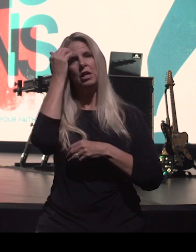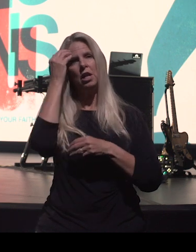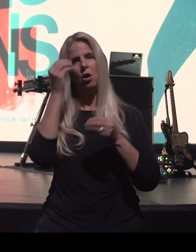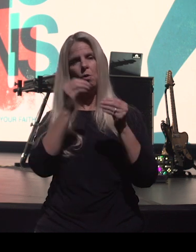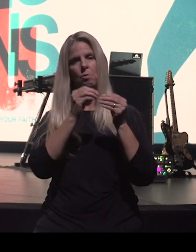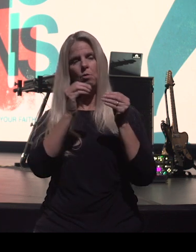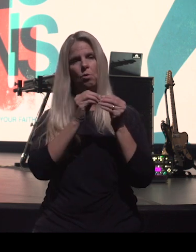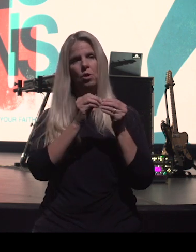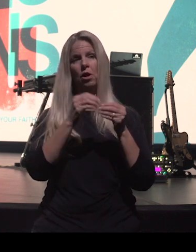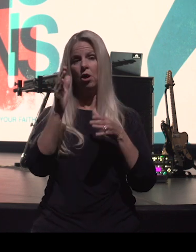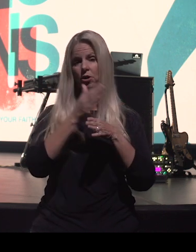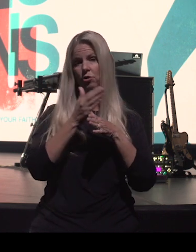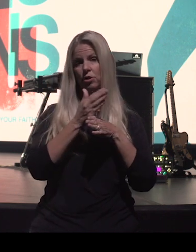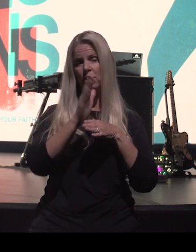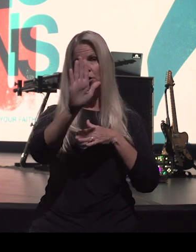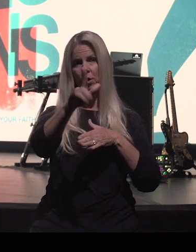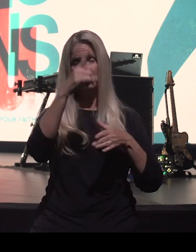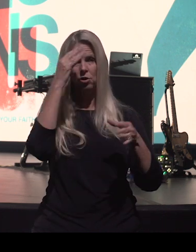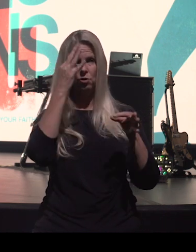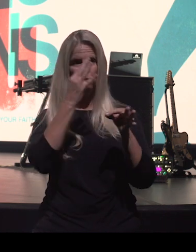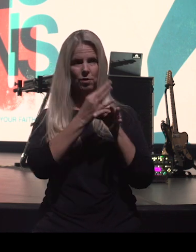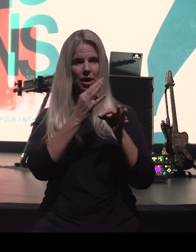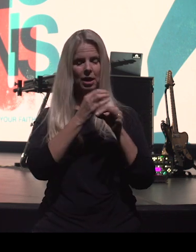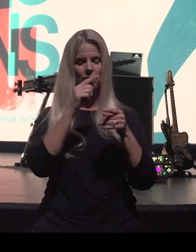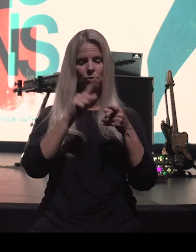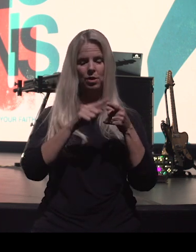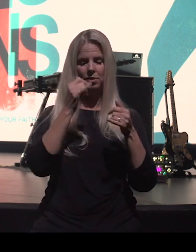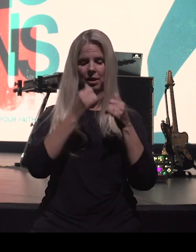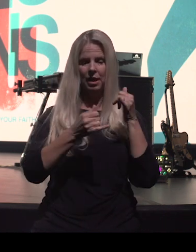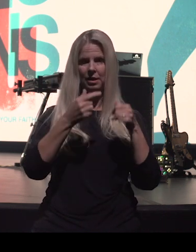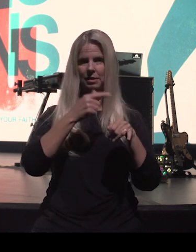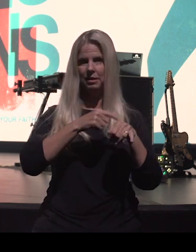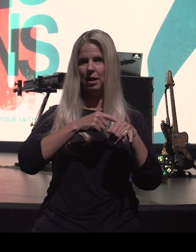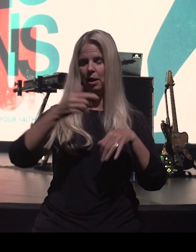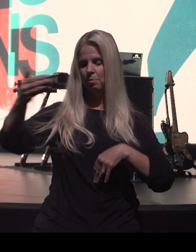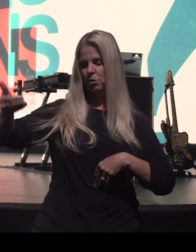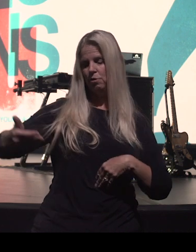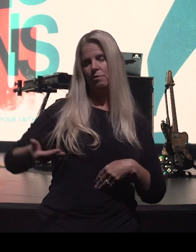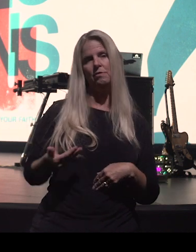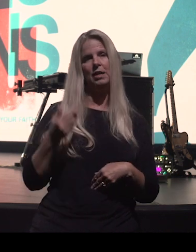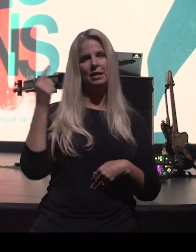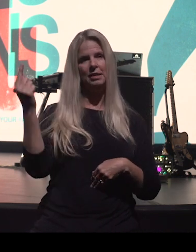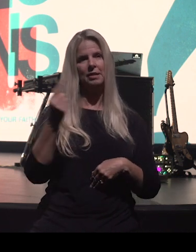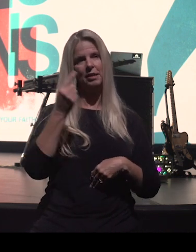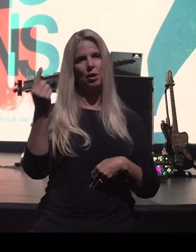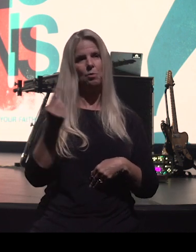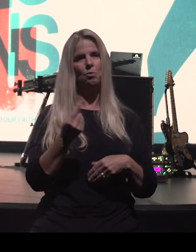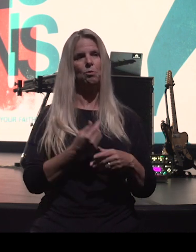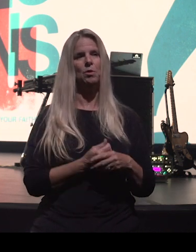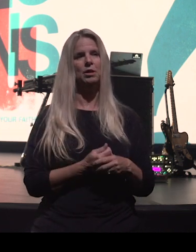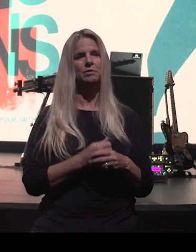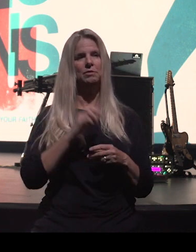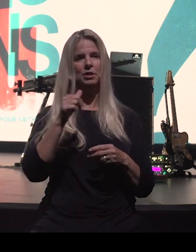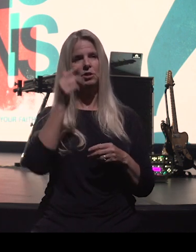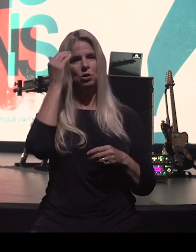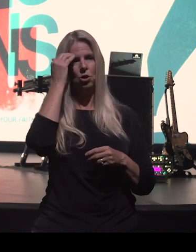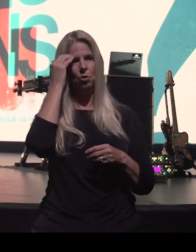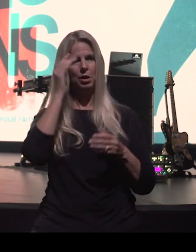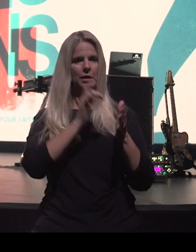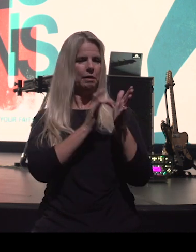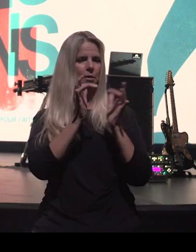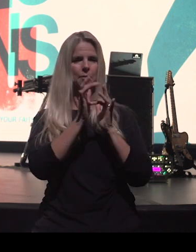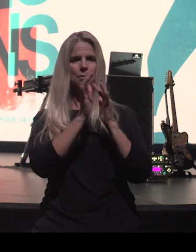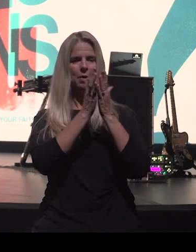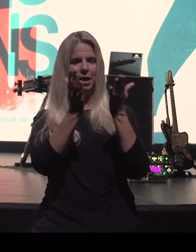start sharing your faith? When's the last time you invited someone to church? You shared your faith with someone versus just knowing the Bible more.